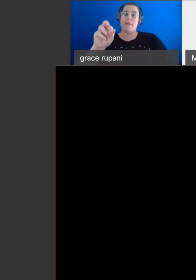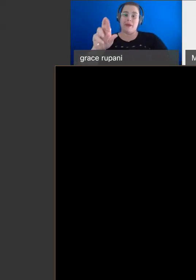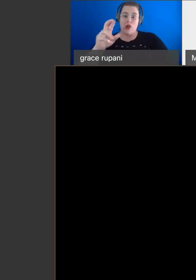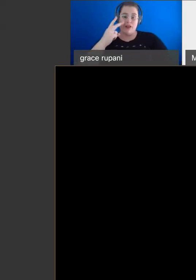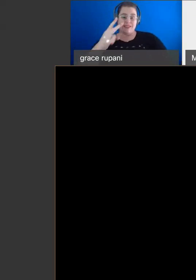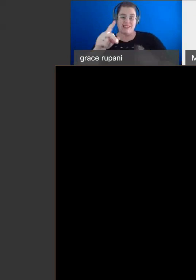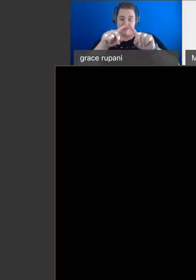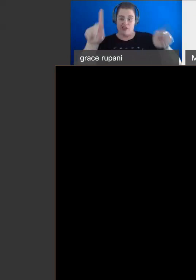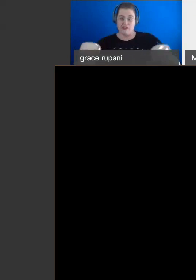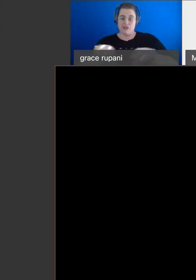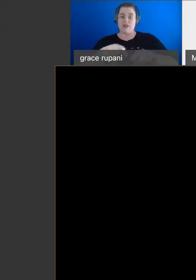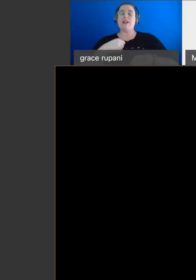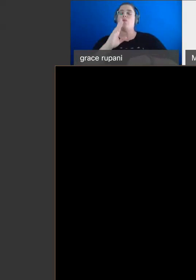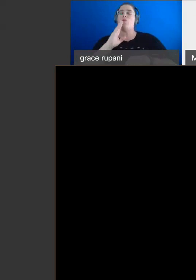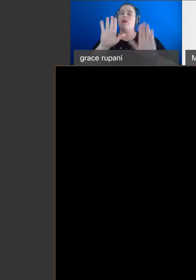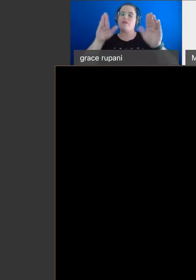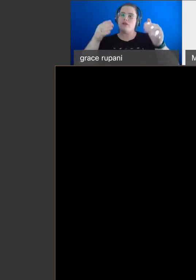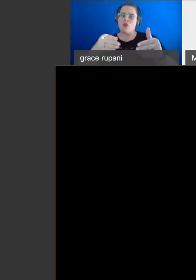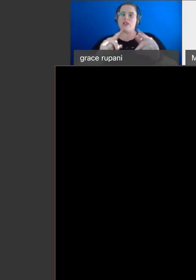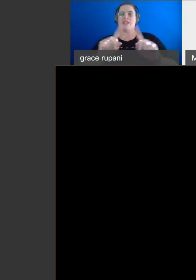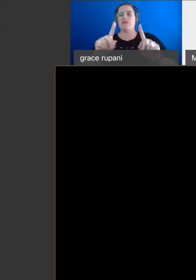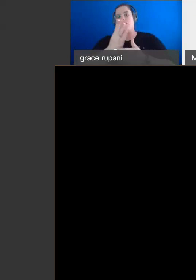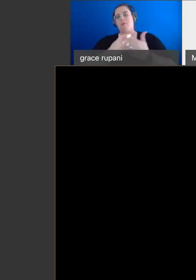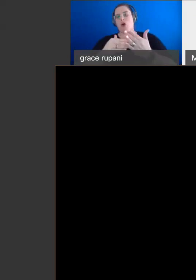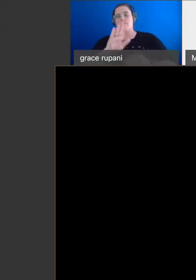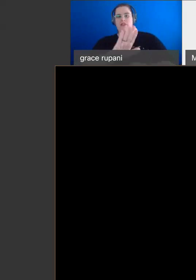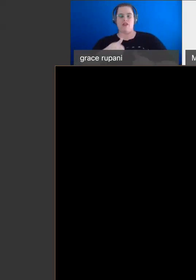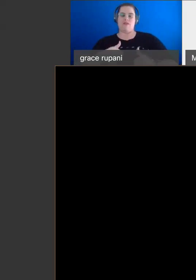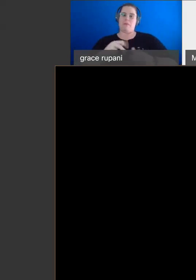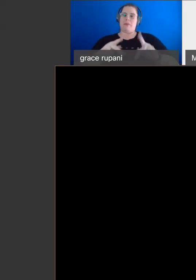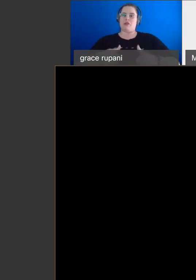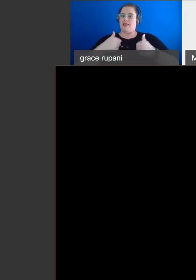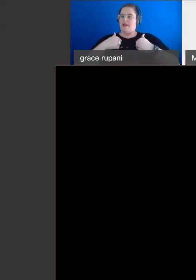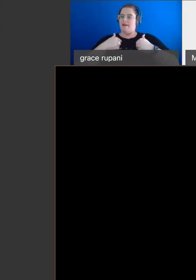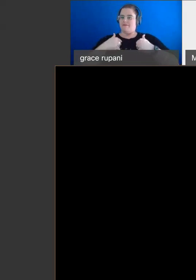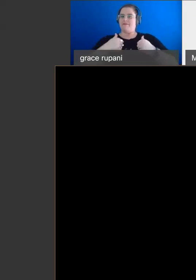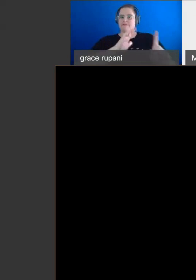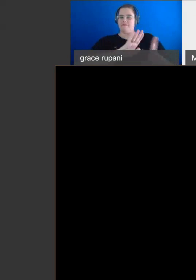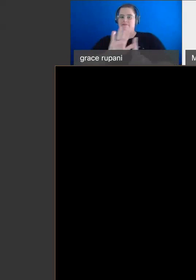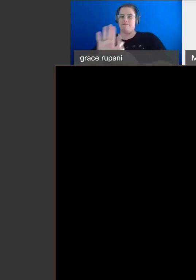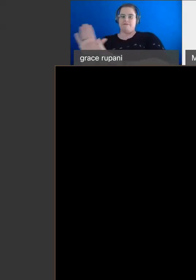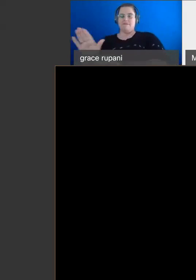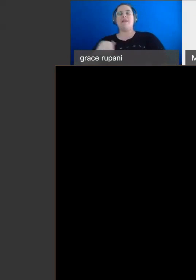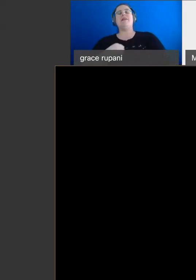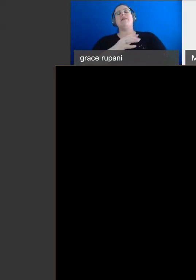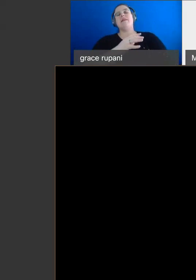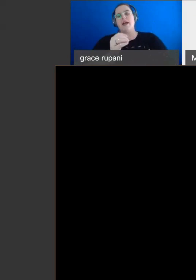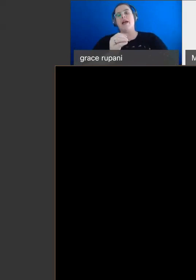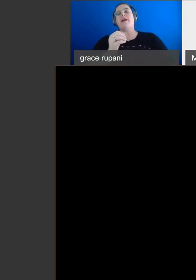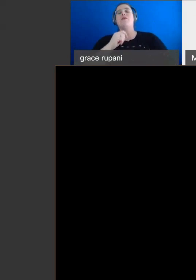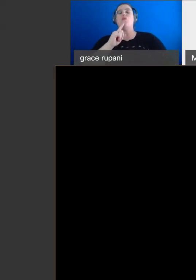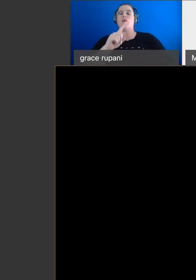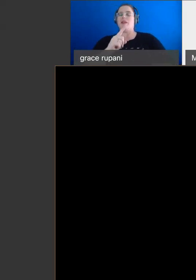domain in a person's life, and really focus on showcasing 2 to 3 tech solutions, again, proven tech solutions